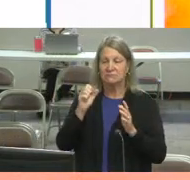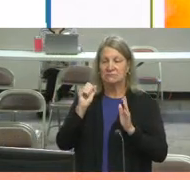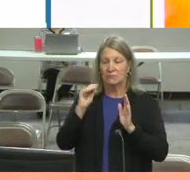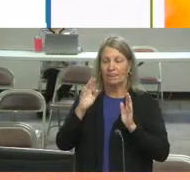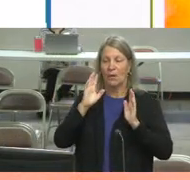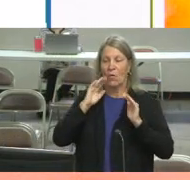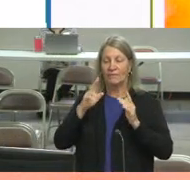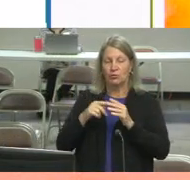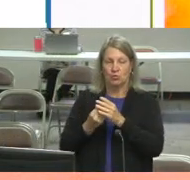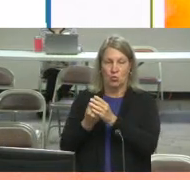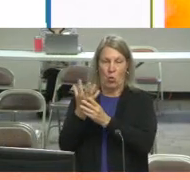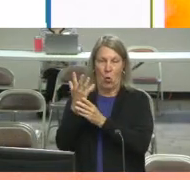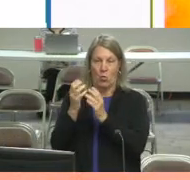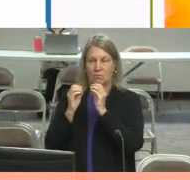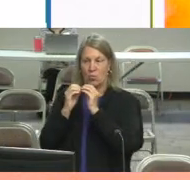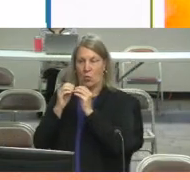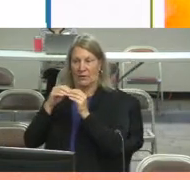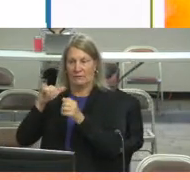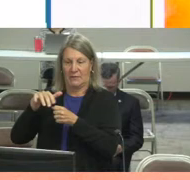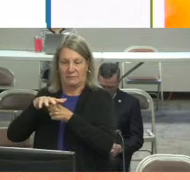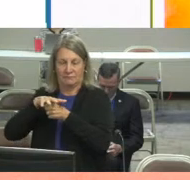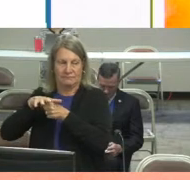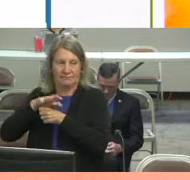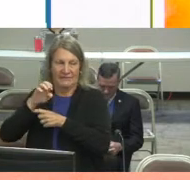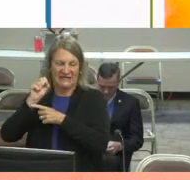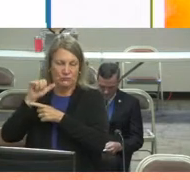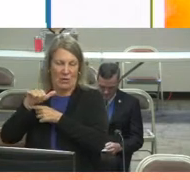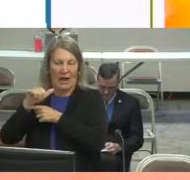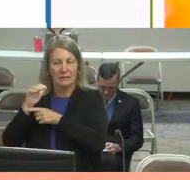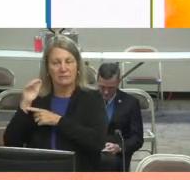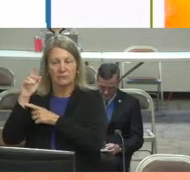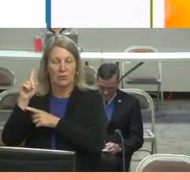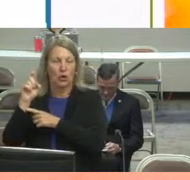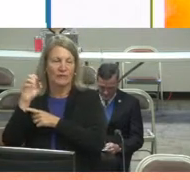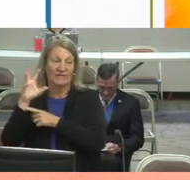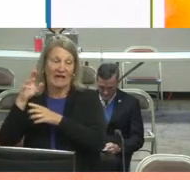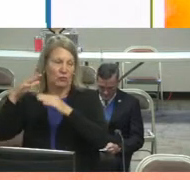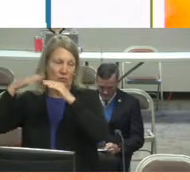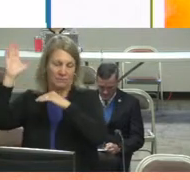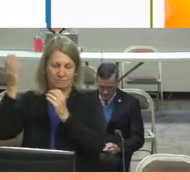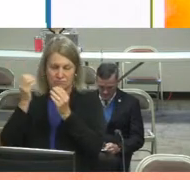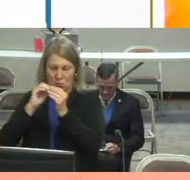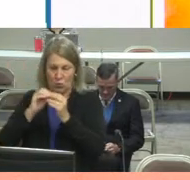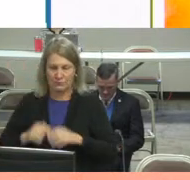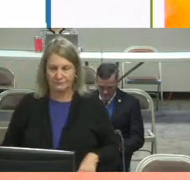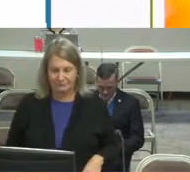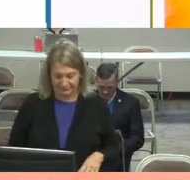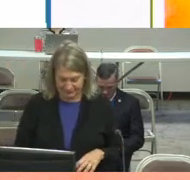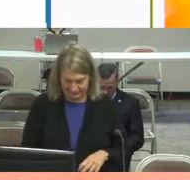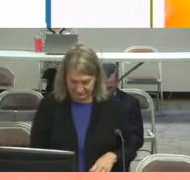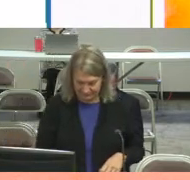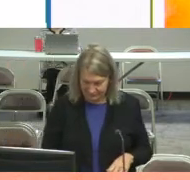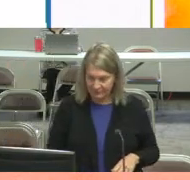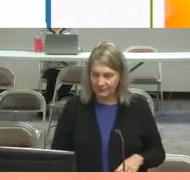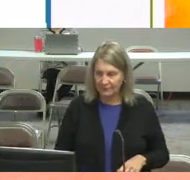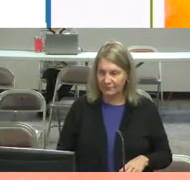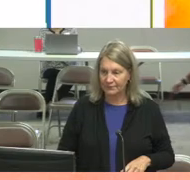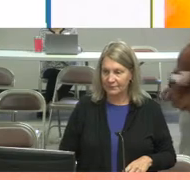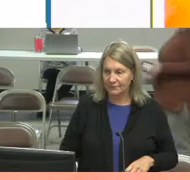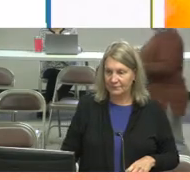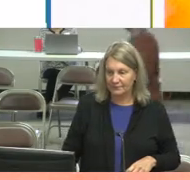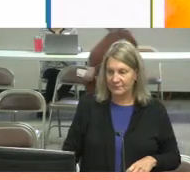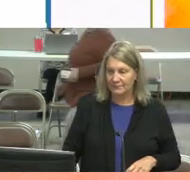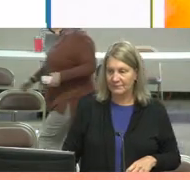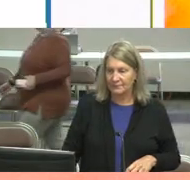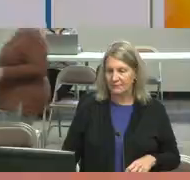to that they don't have to be a student at KSD during the school year so we have we're at